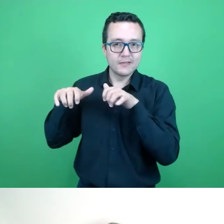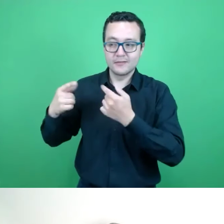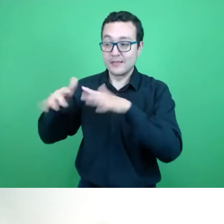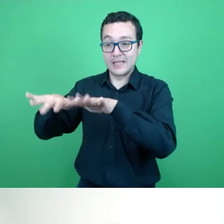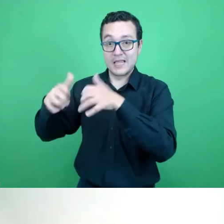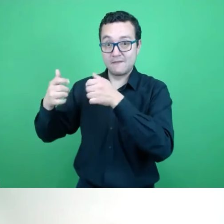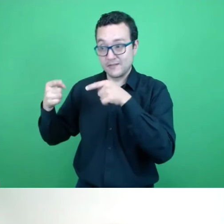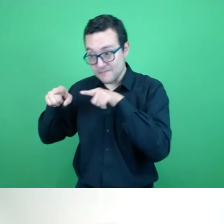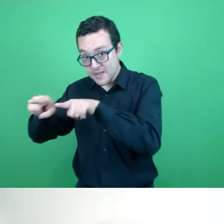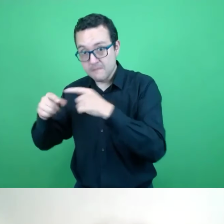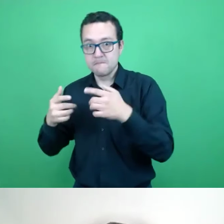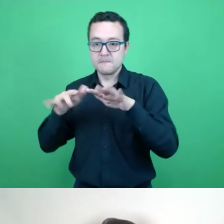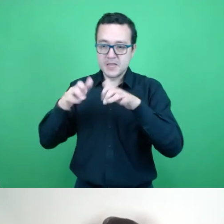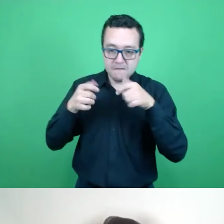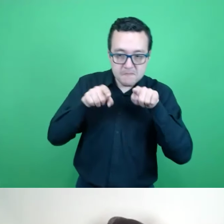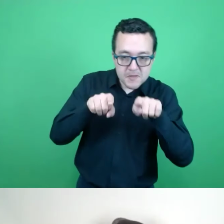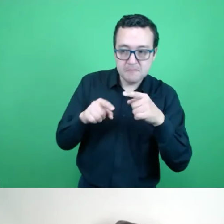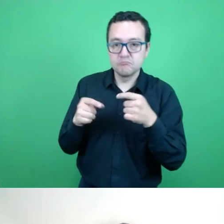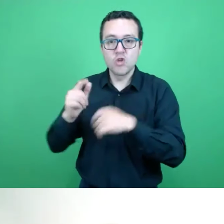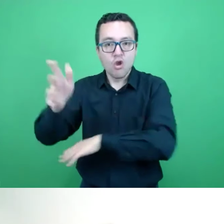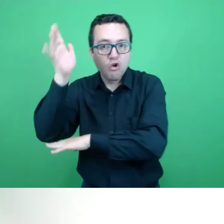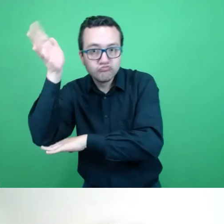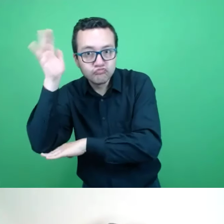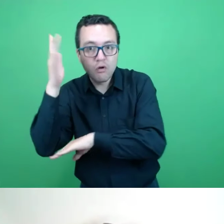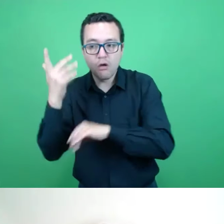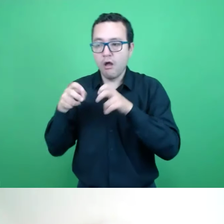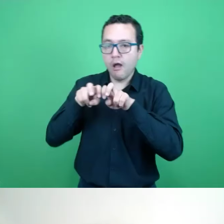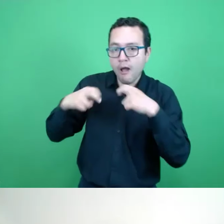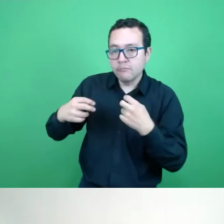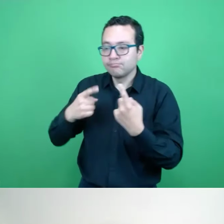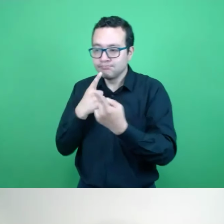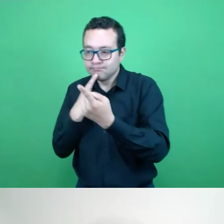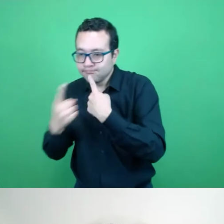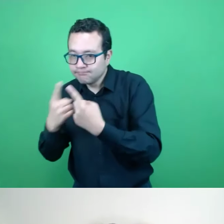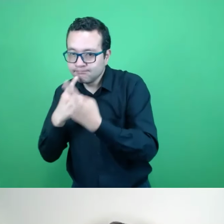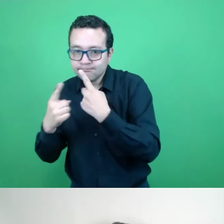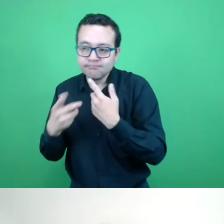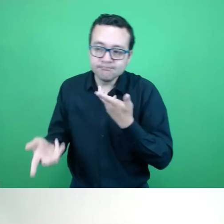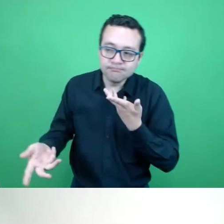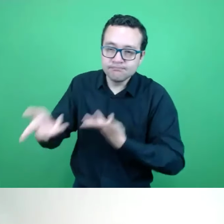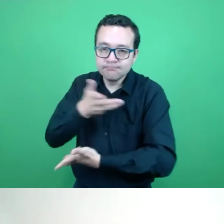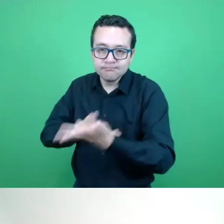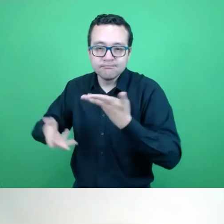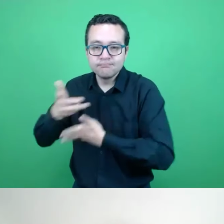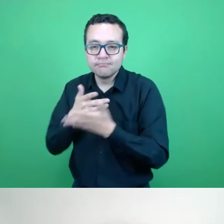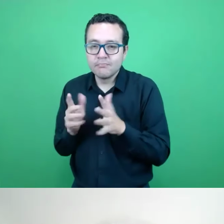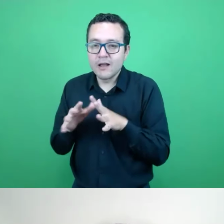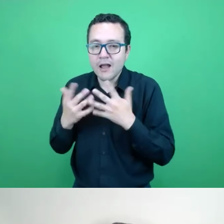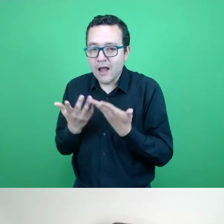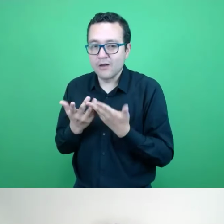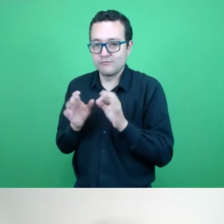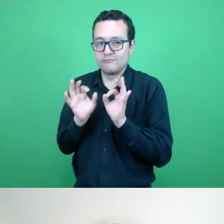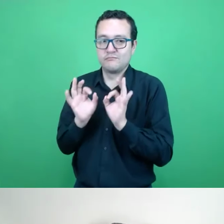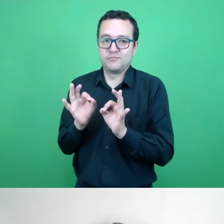will be conversations that accommodate up to 30 speakers, 30 people with a few